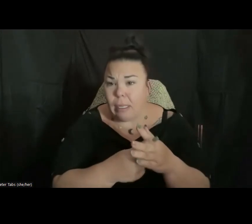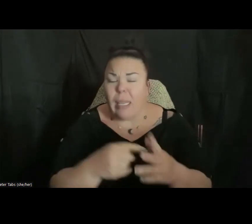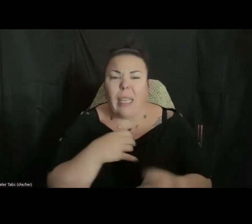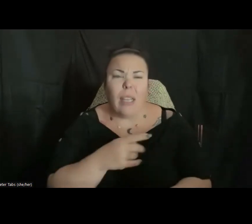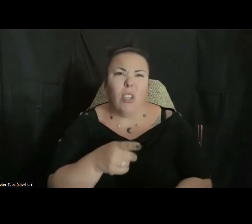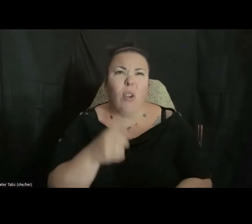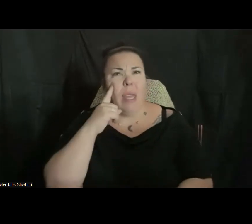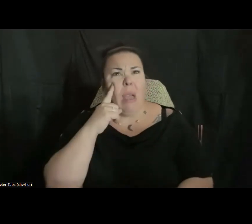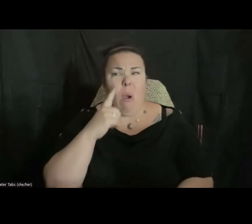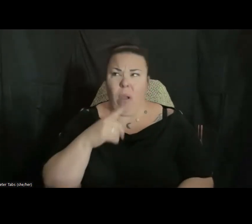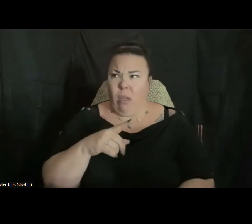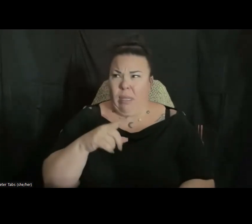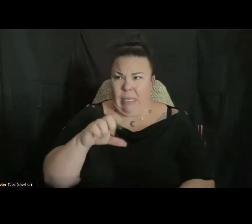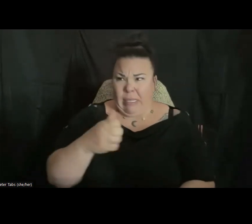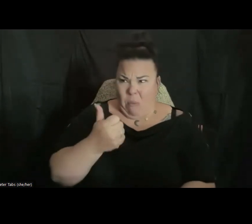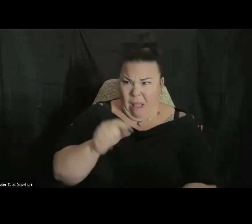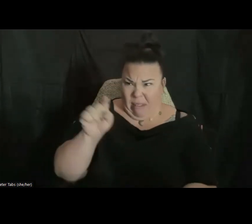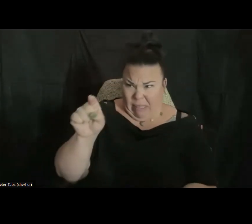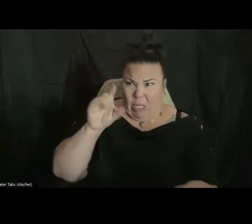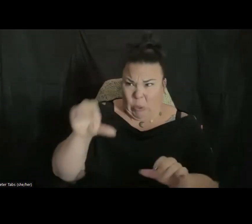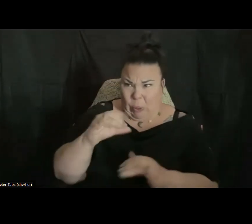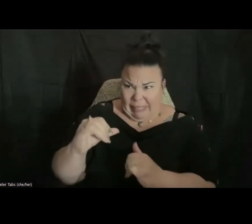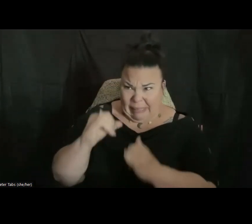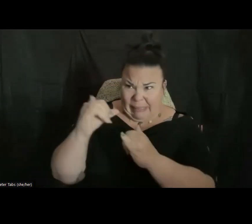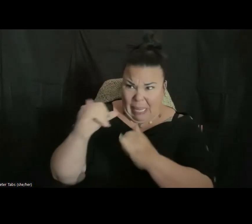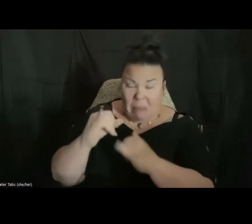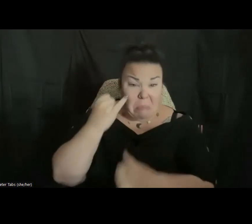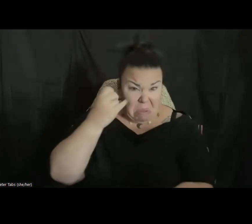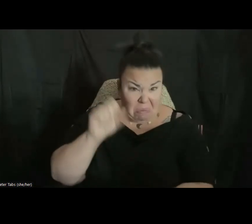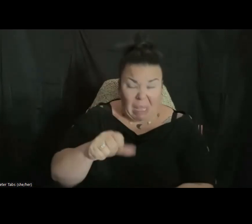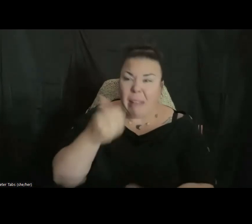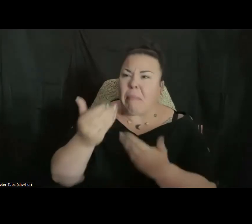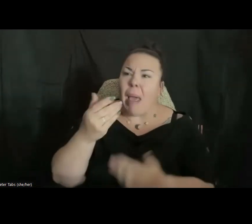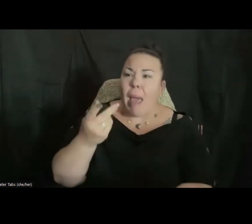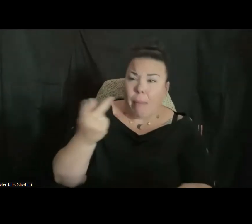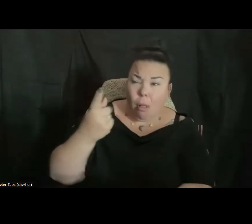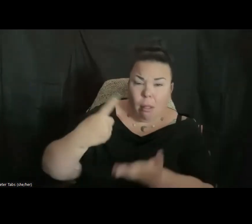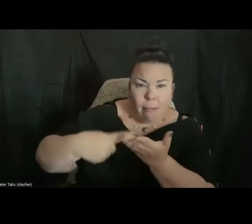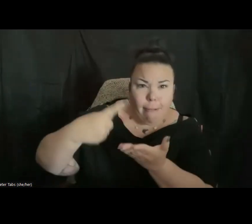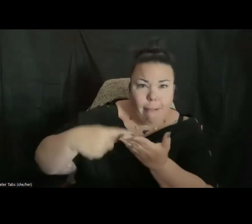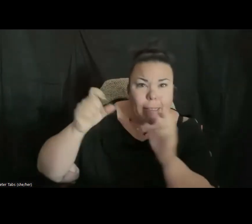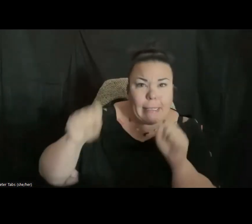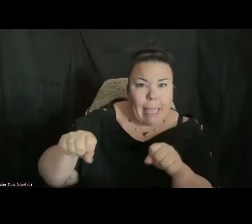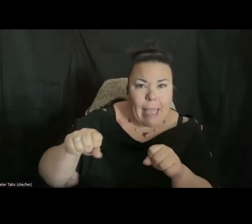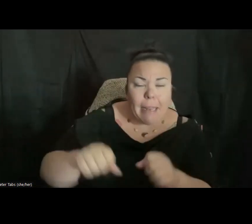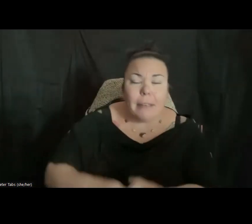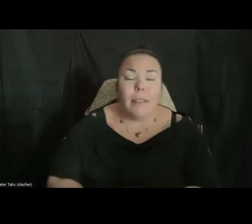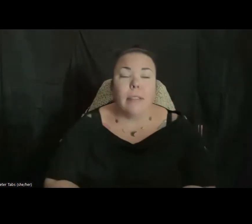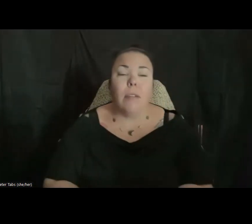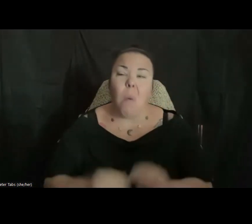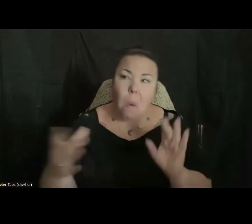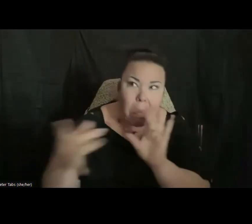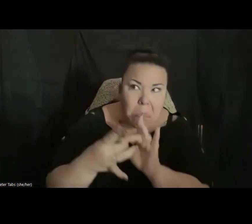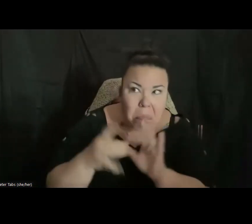about doing, and maybe we can connect. And then the second thing it does is it helps you get a kind of rough back of